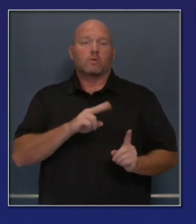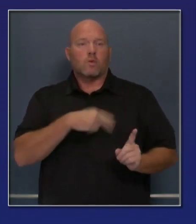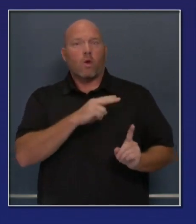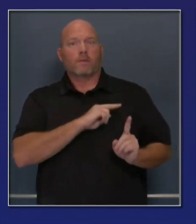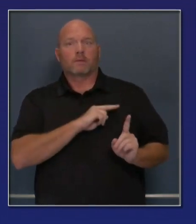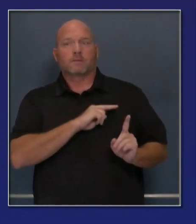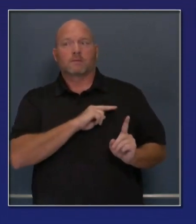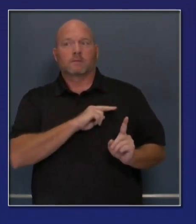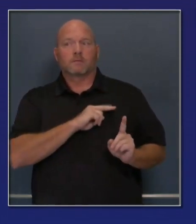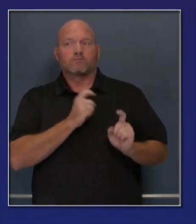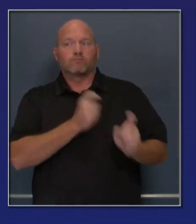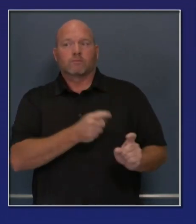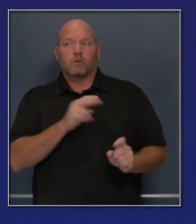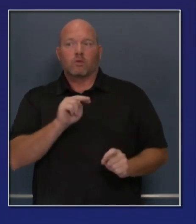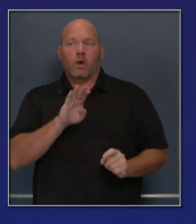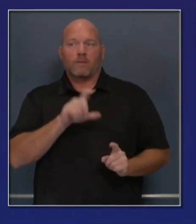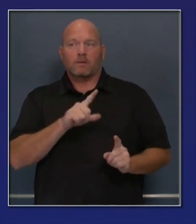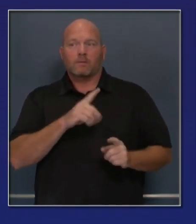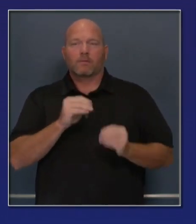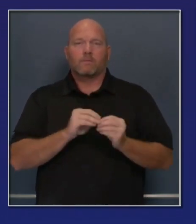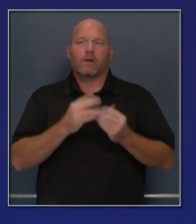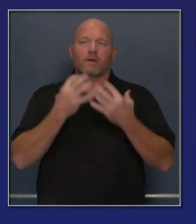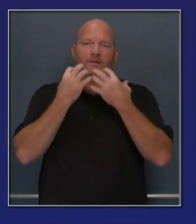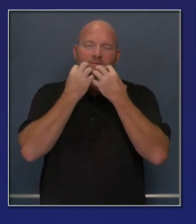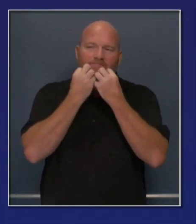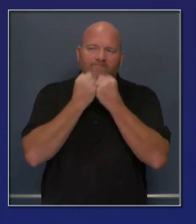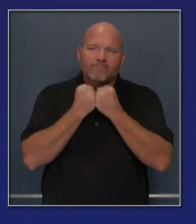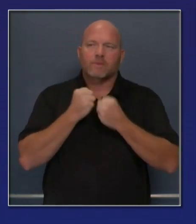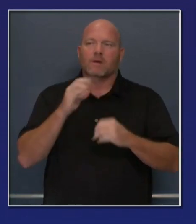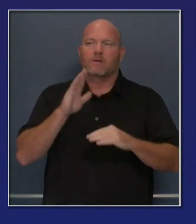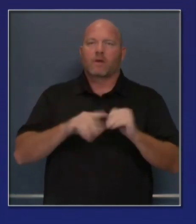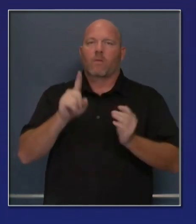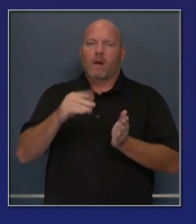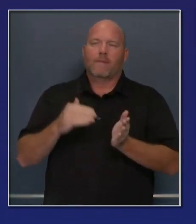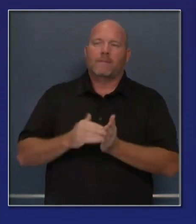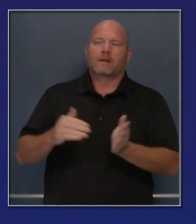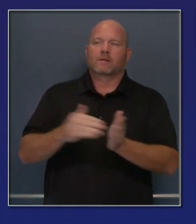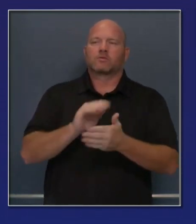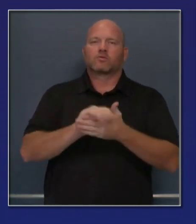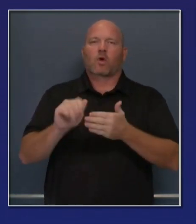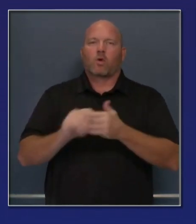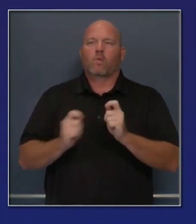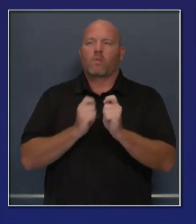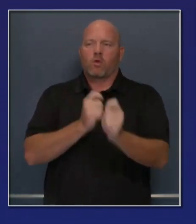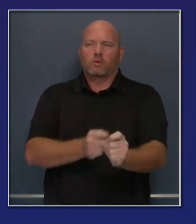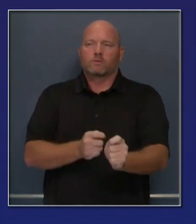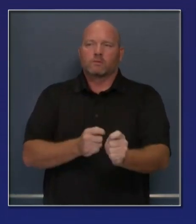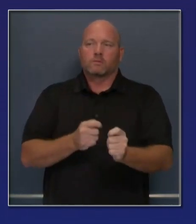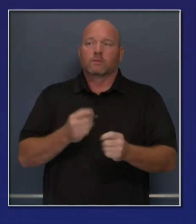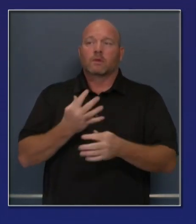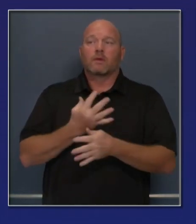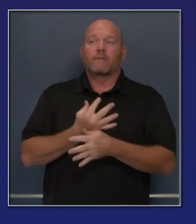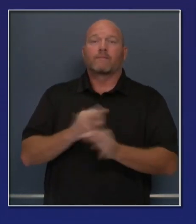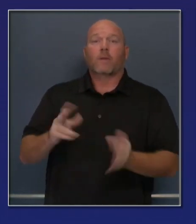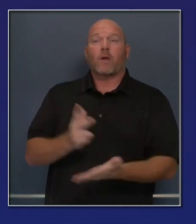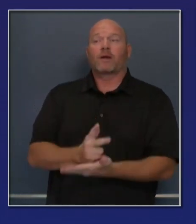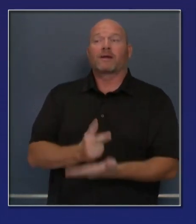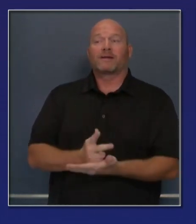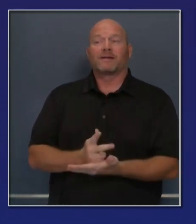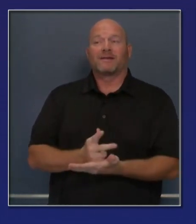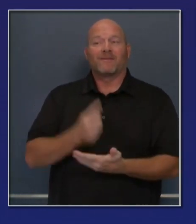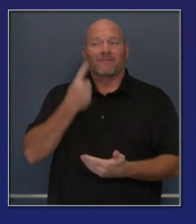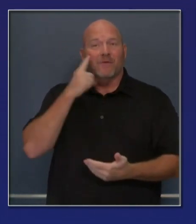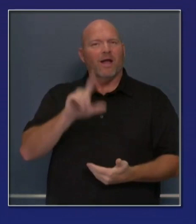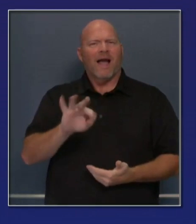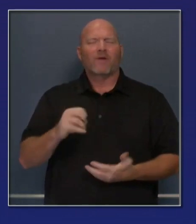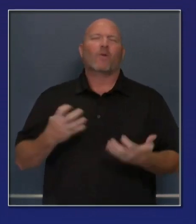perhaps more valuable than the $1 million prize. It came with a free parking spot for life on the